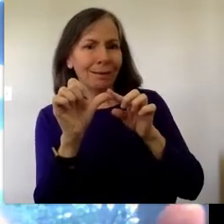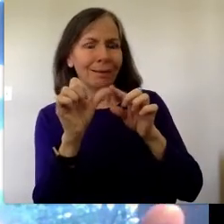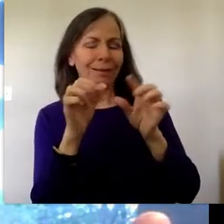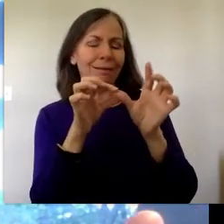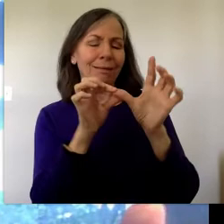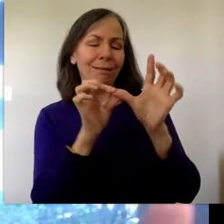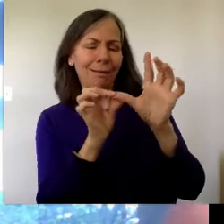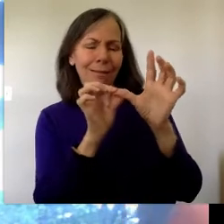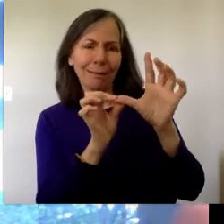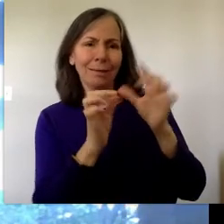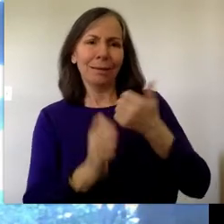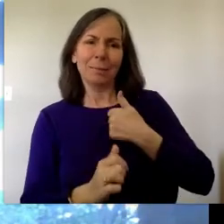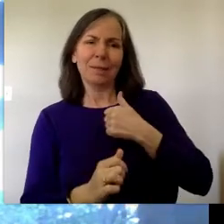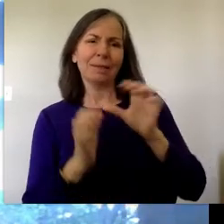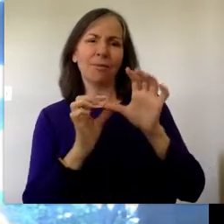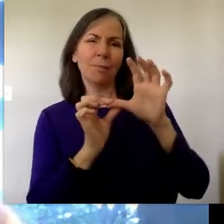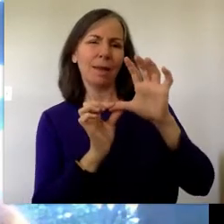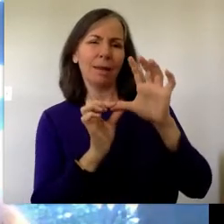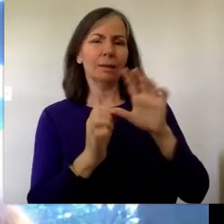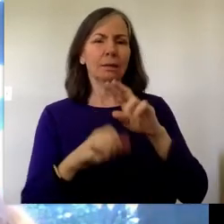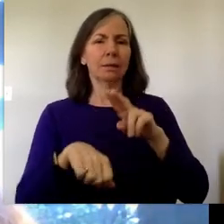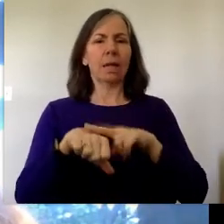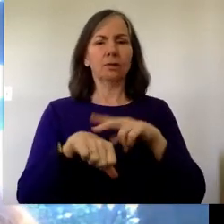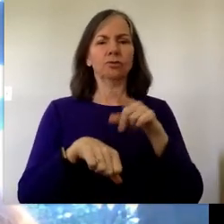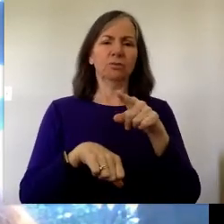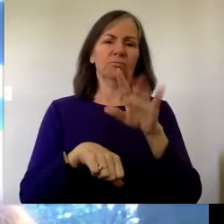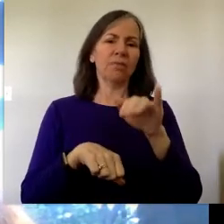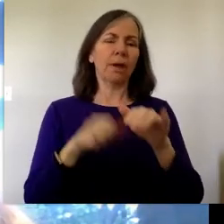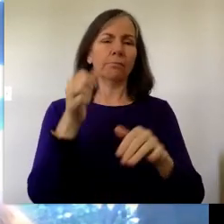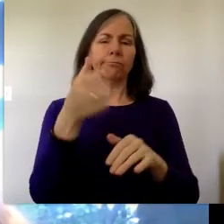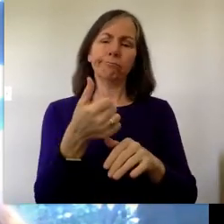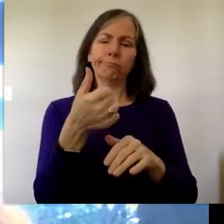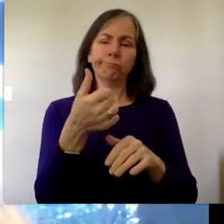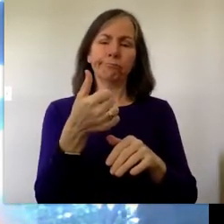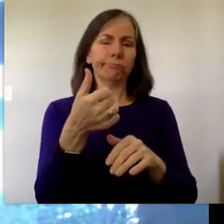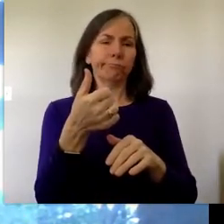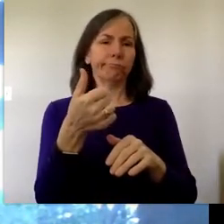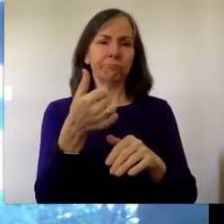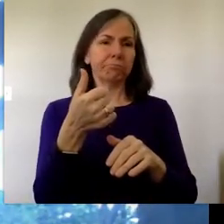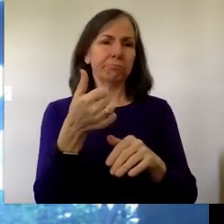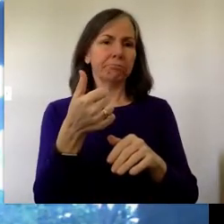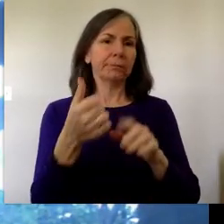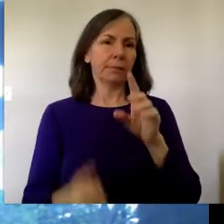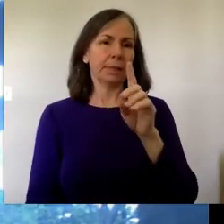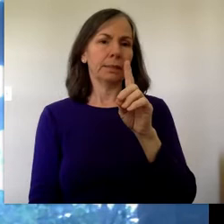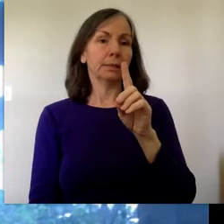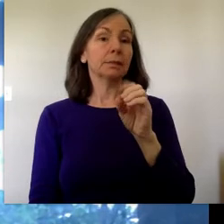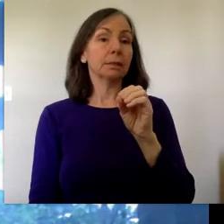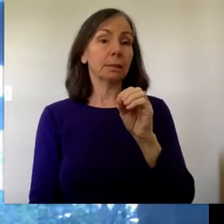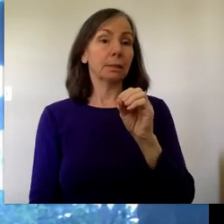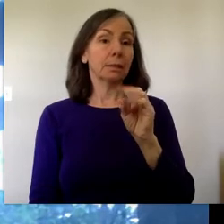thumb. Naturally, my thumbs are dominant, no hitchhiker's thumb.